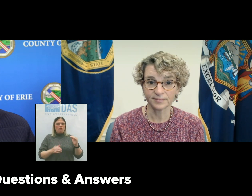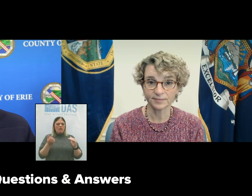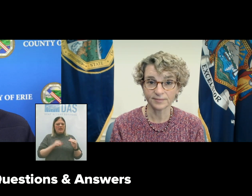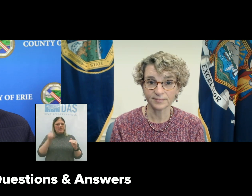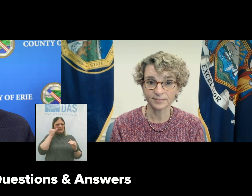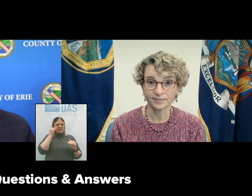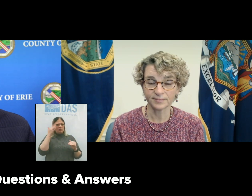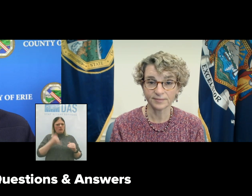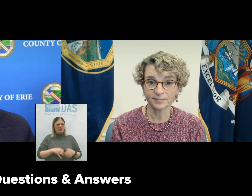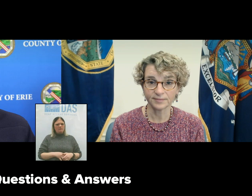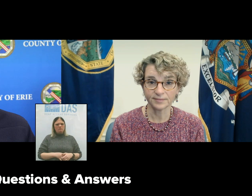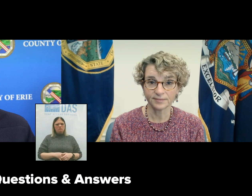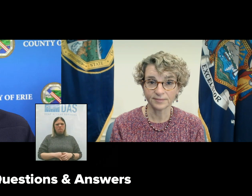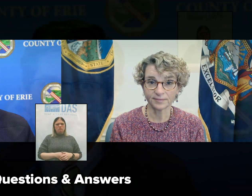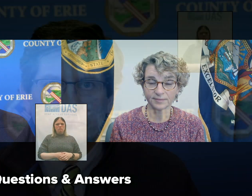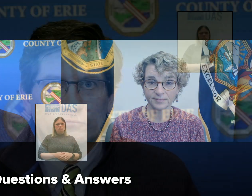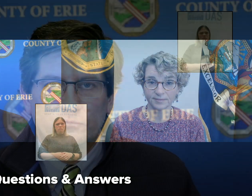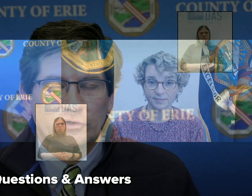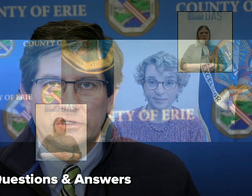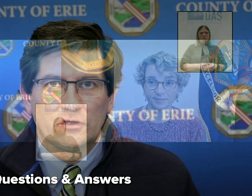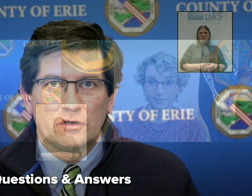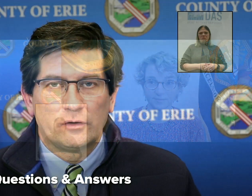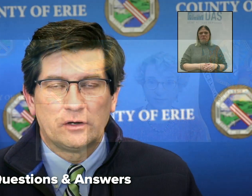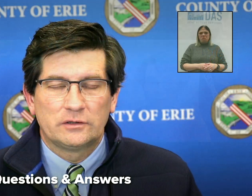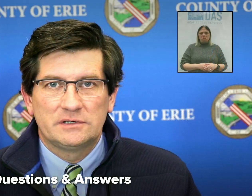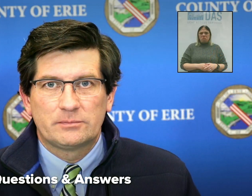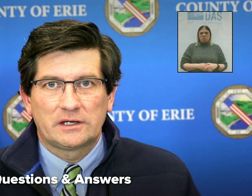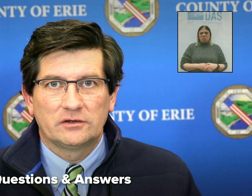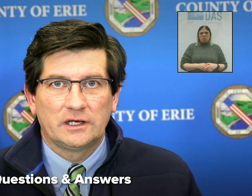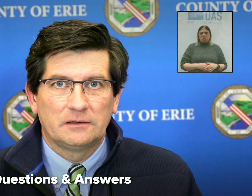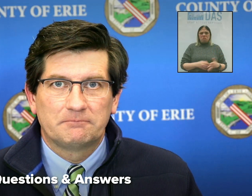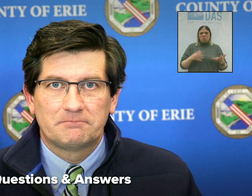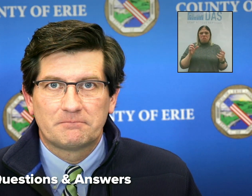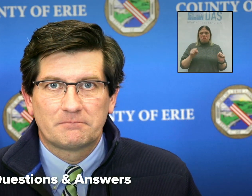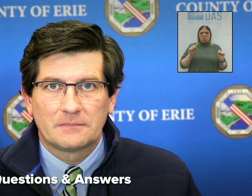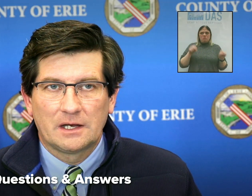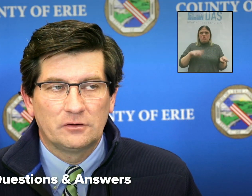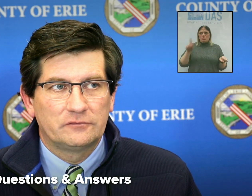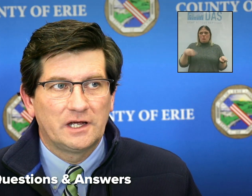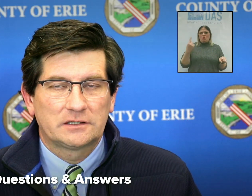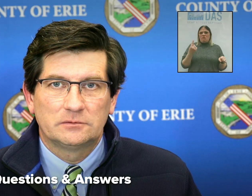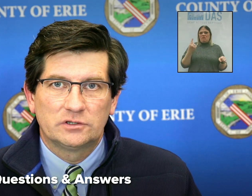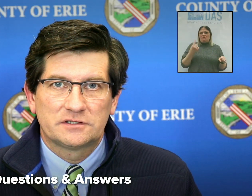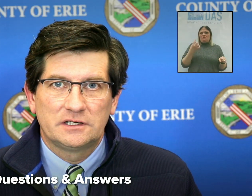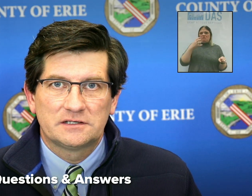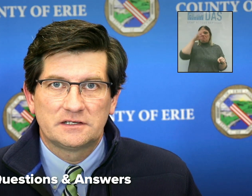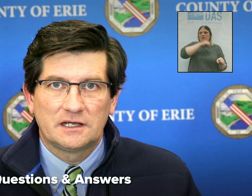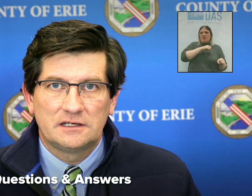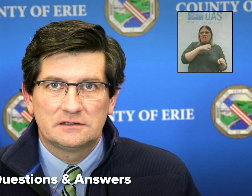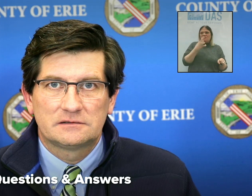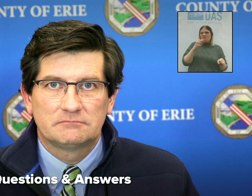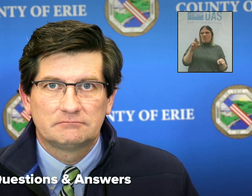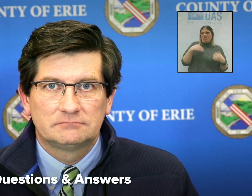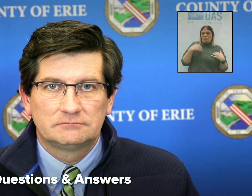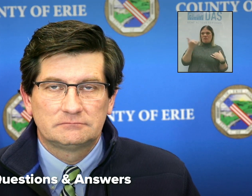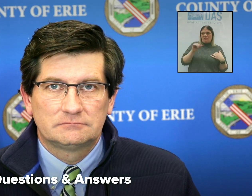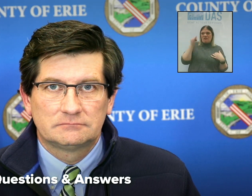why? I really don't know. I'd only be speculating. I don't know if Dr. Burstein has any